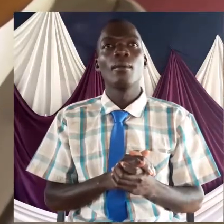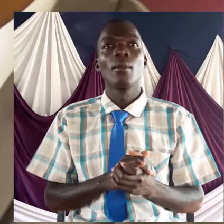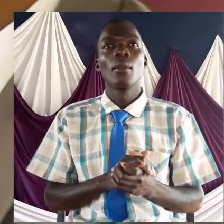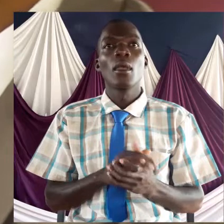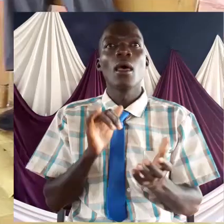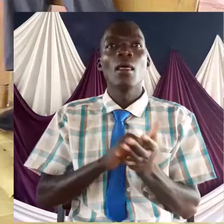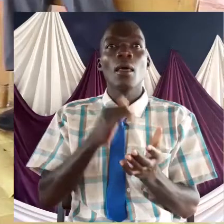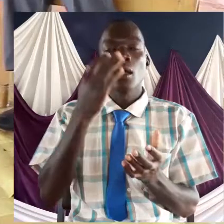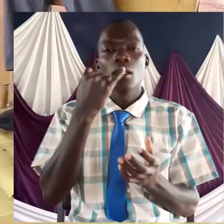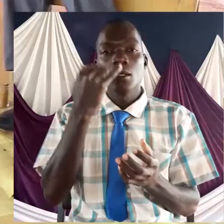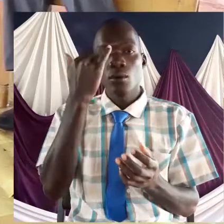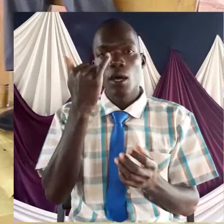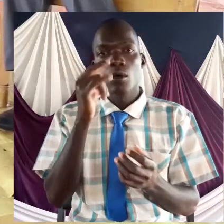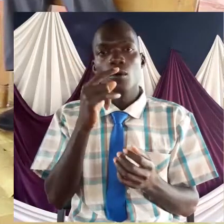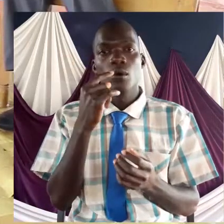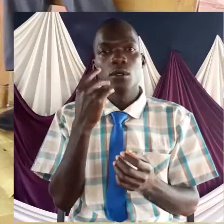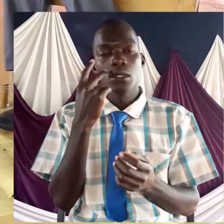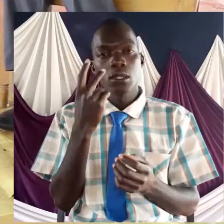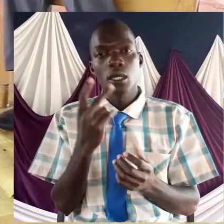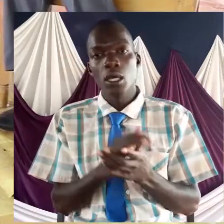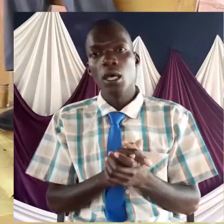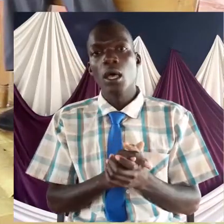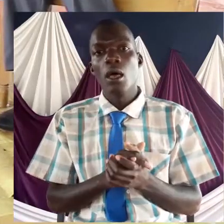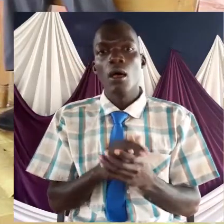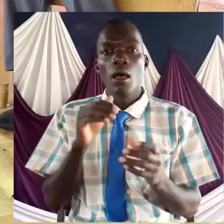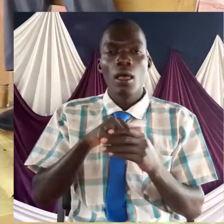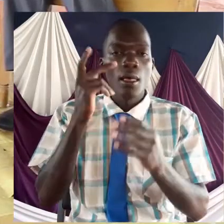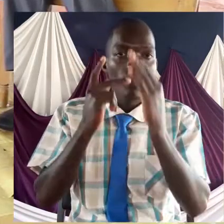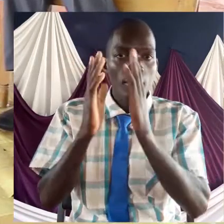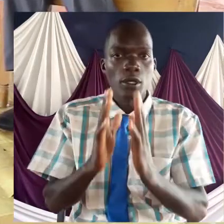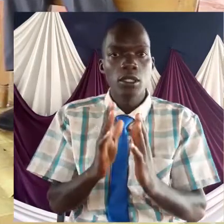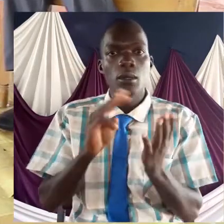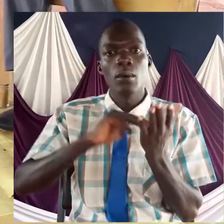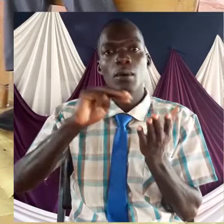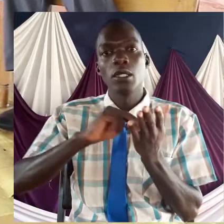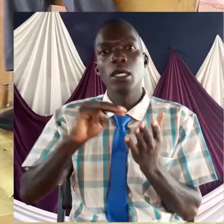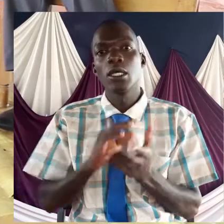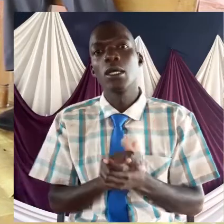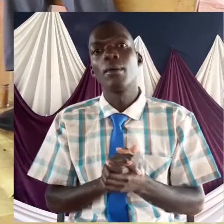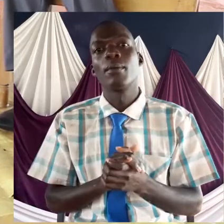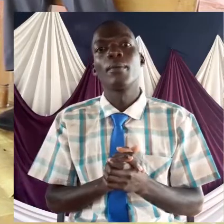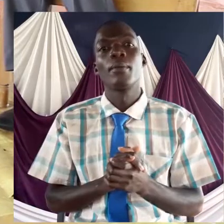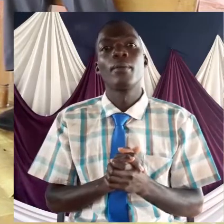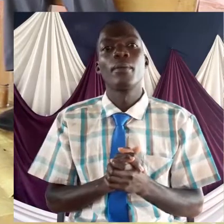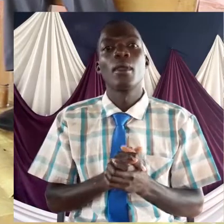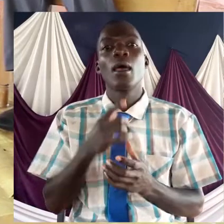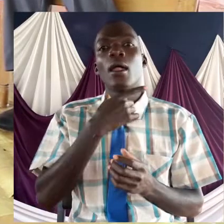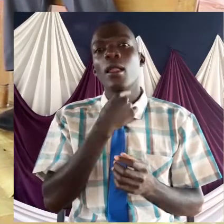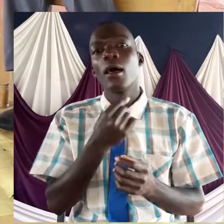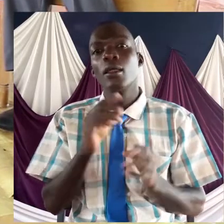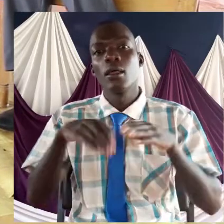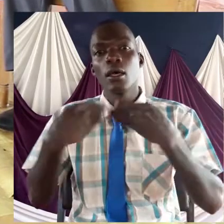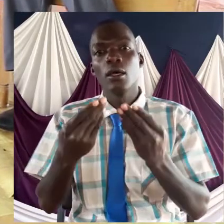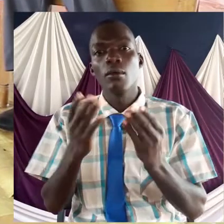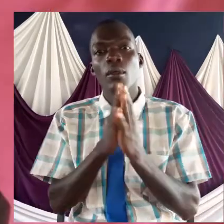That is why we say it. Mm-hmm. If it's a prophetic message, yes, like it's given the